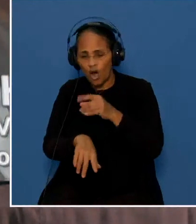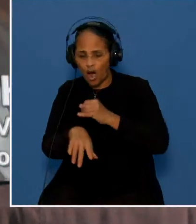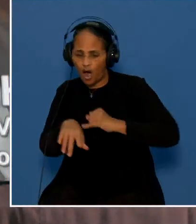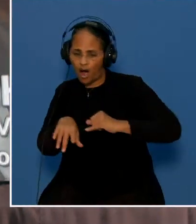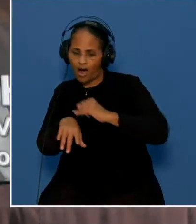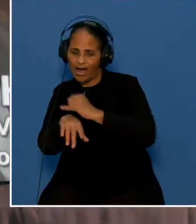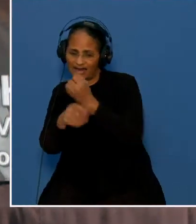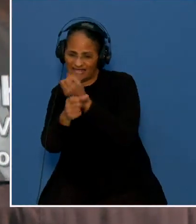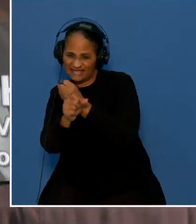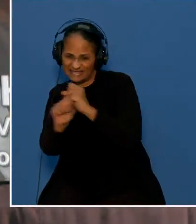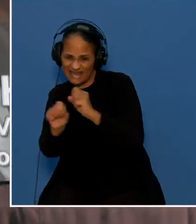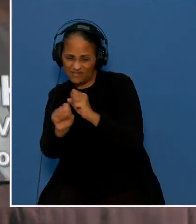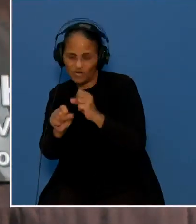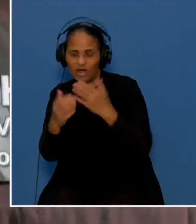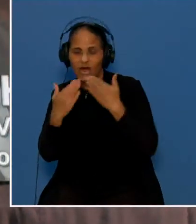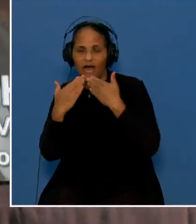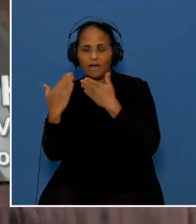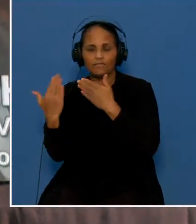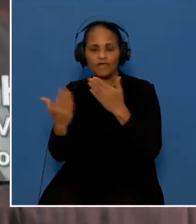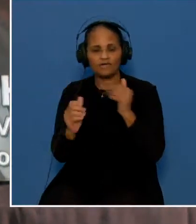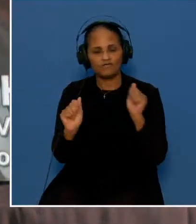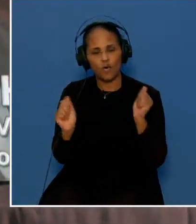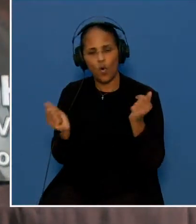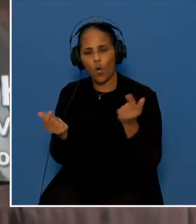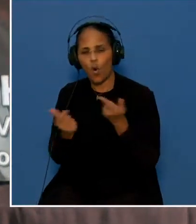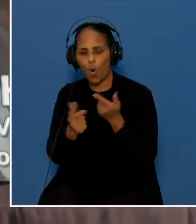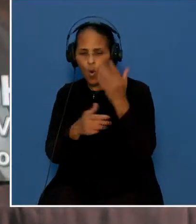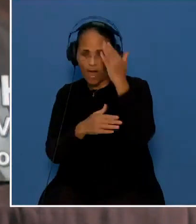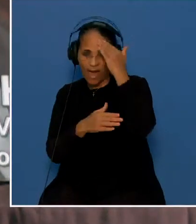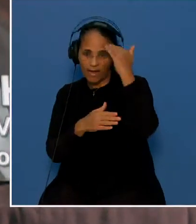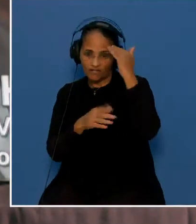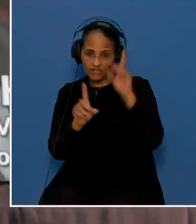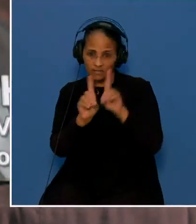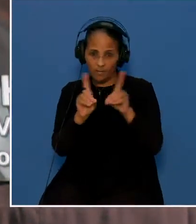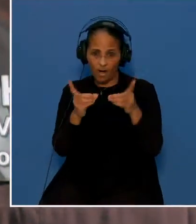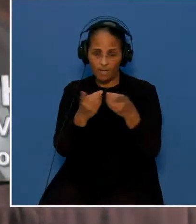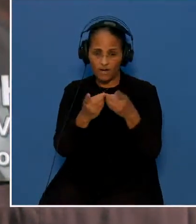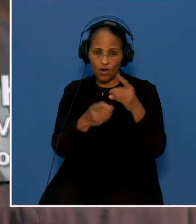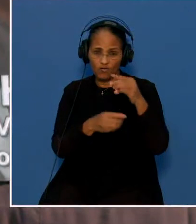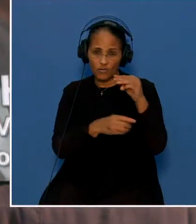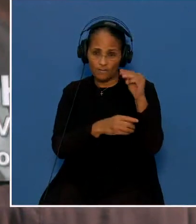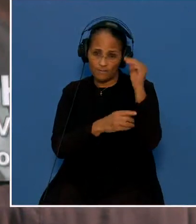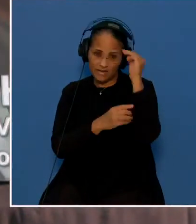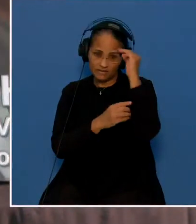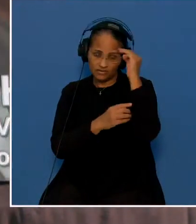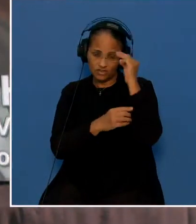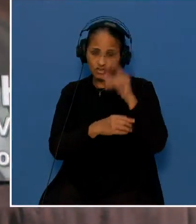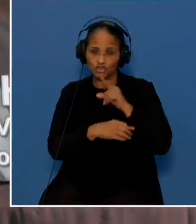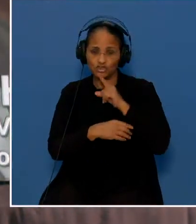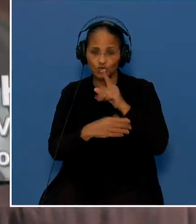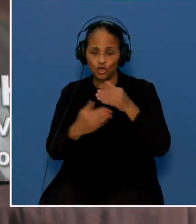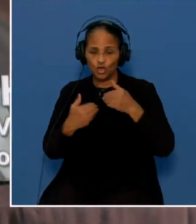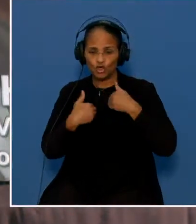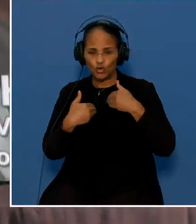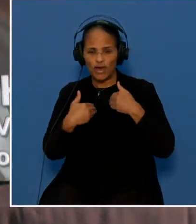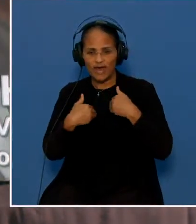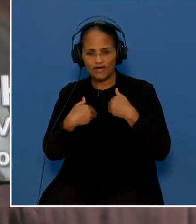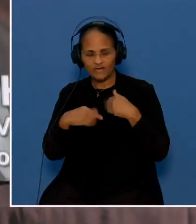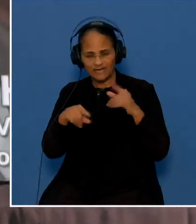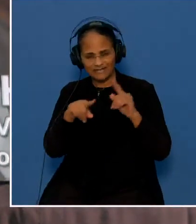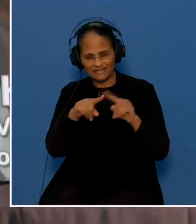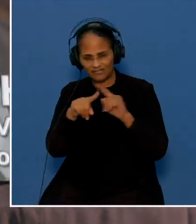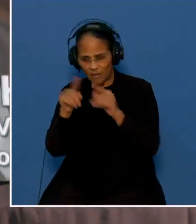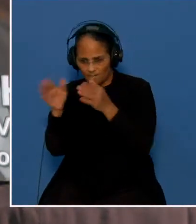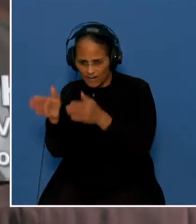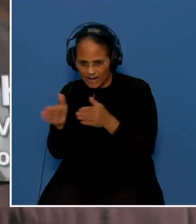safe. I am thankful to each head of department in the ministry for ensuring that they have robust strategies in place